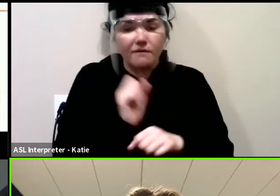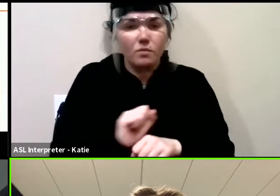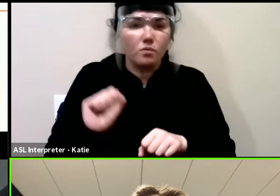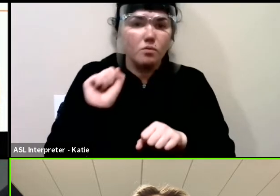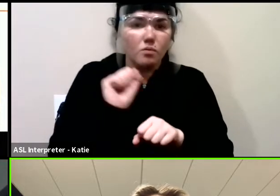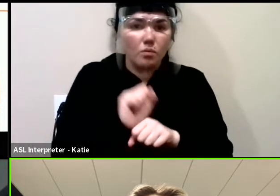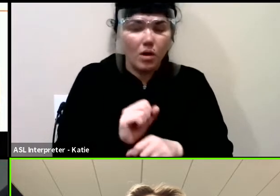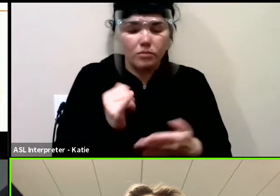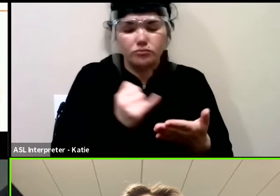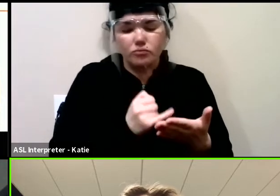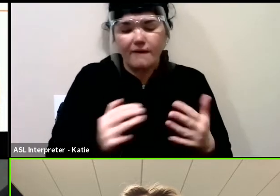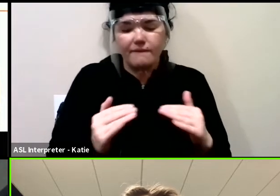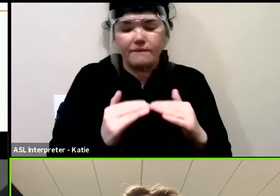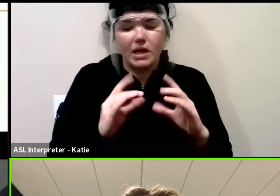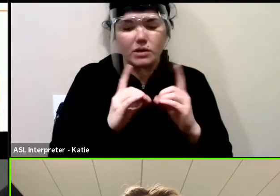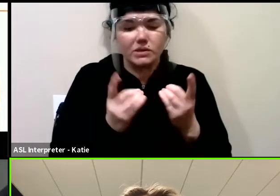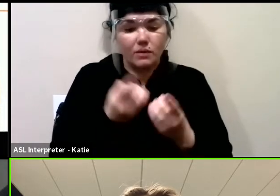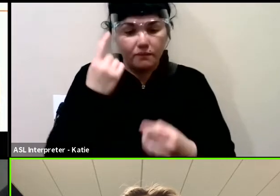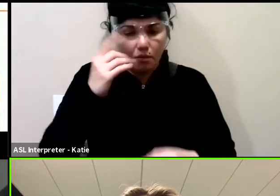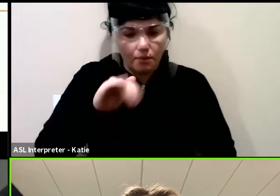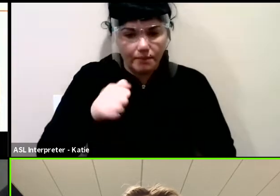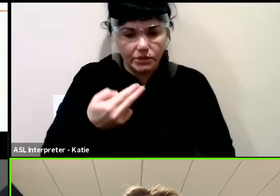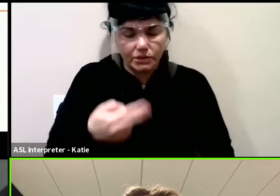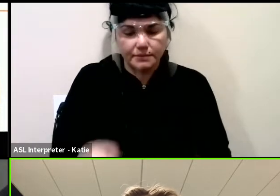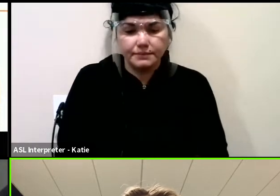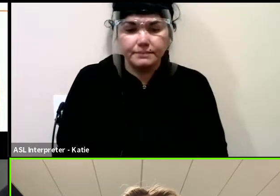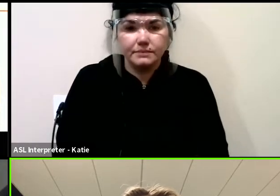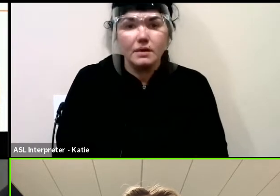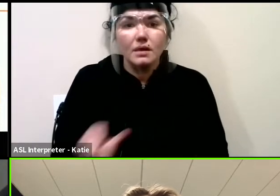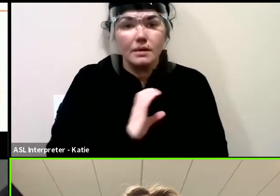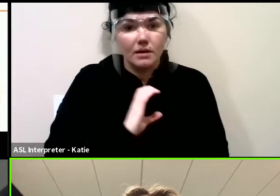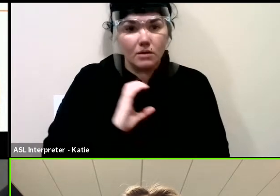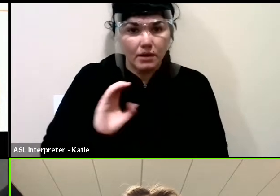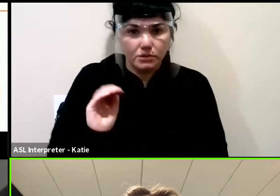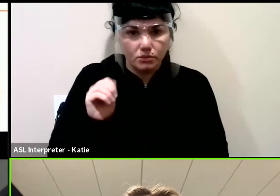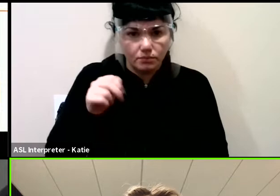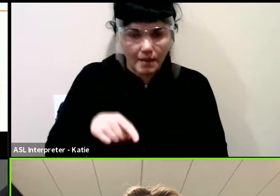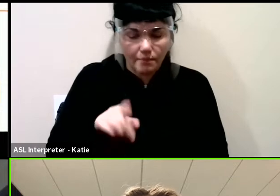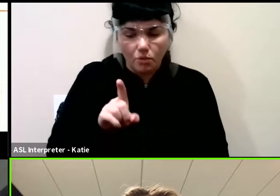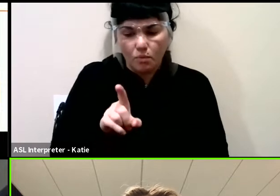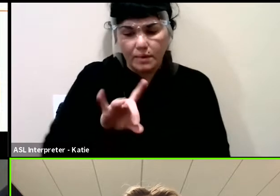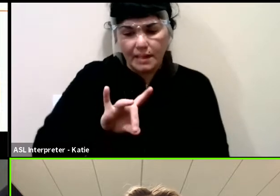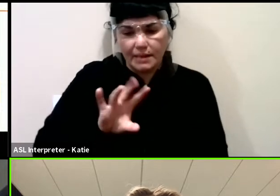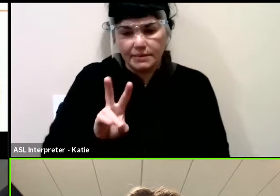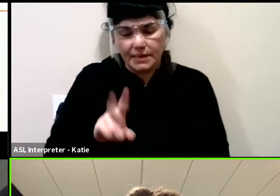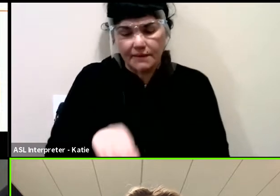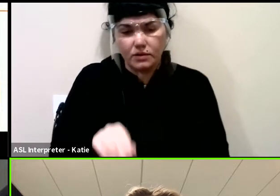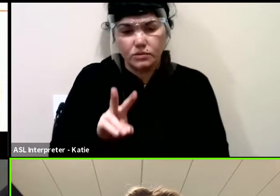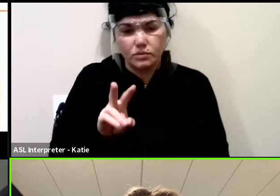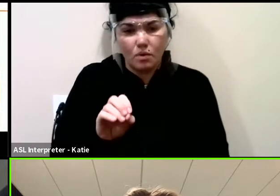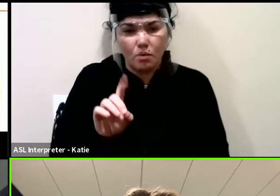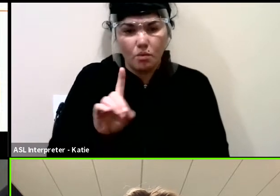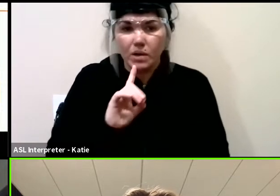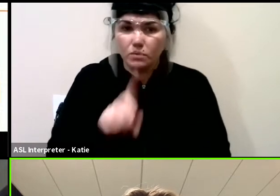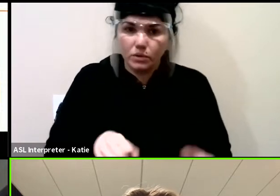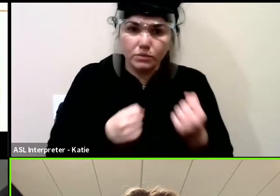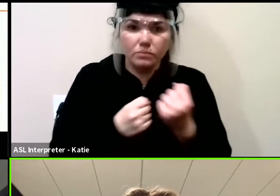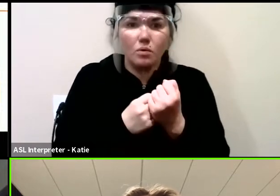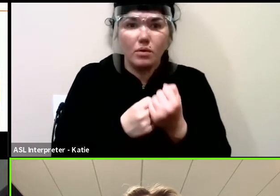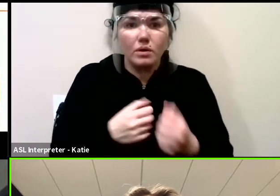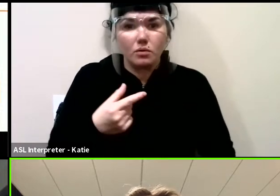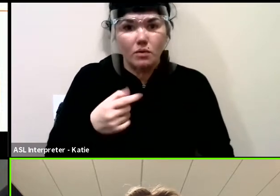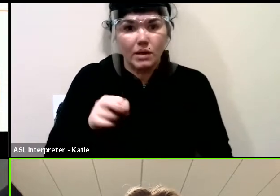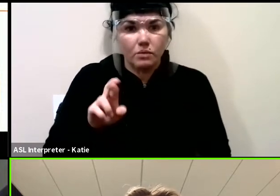michigan i want to say that i am very supportive of the congressional maps numbers 187 and 201 with grand rapids and kalamazoo